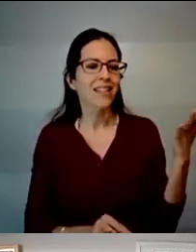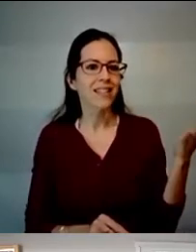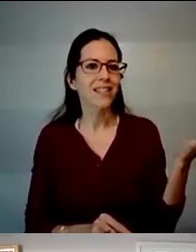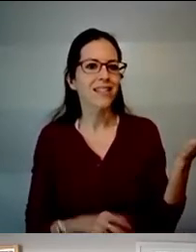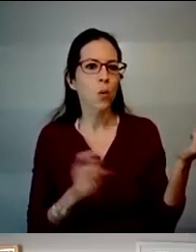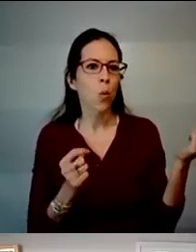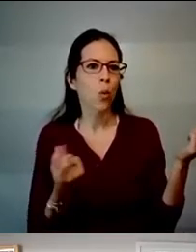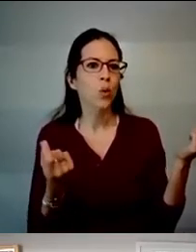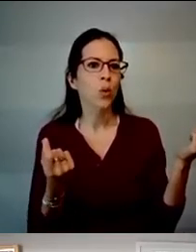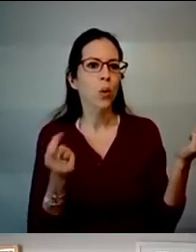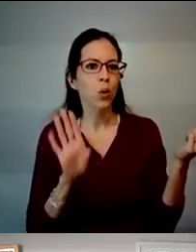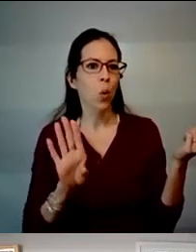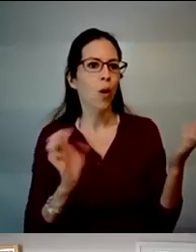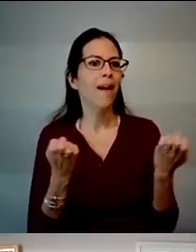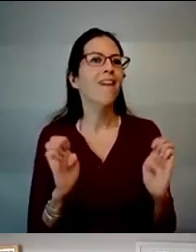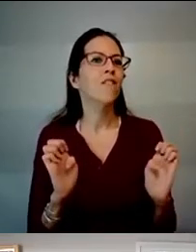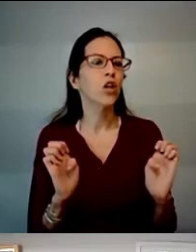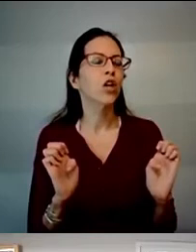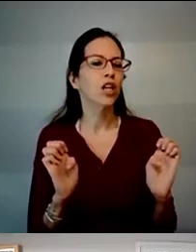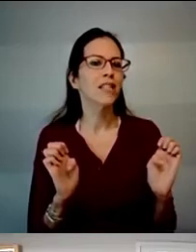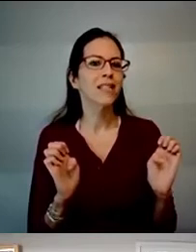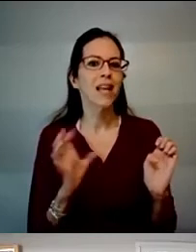what you do, the efforts that you make, and